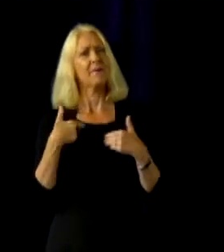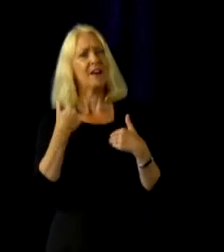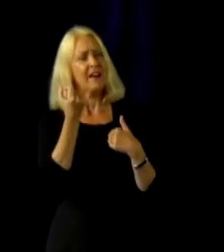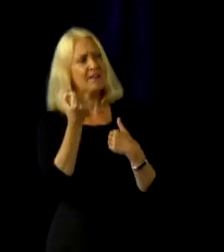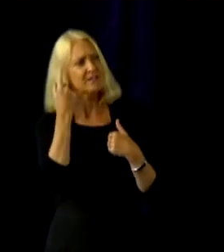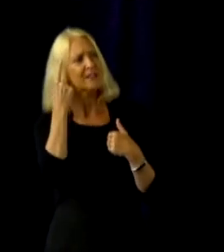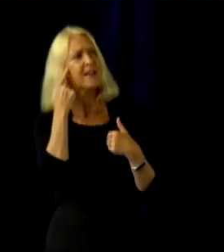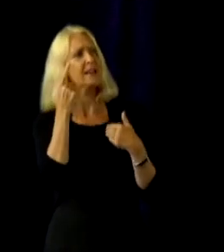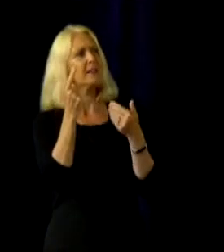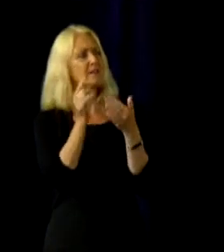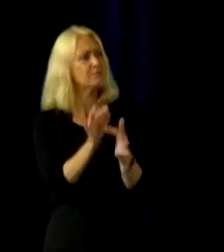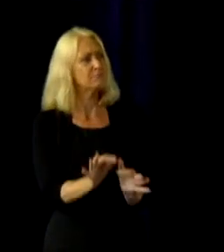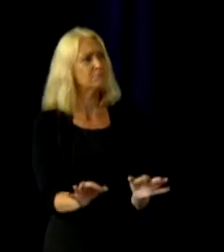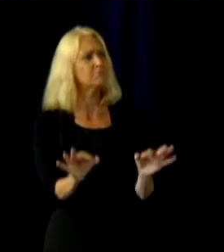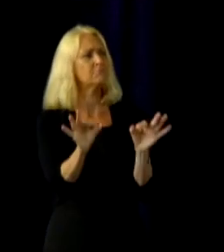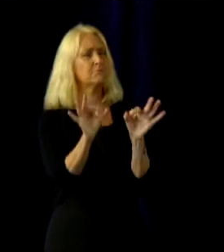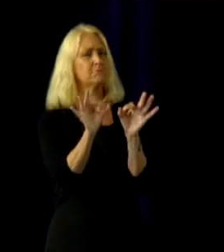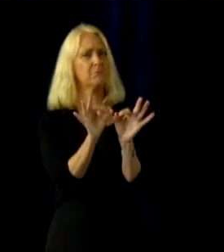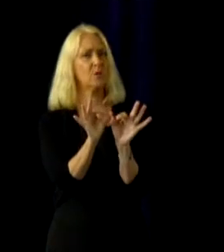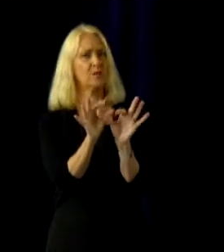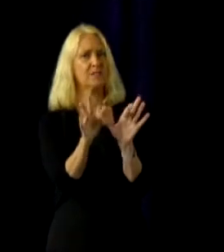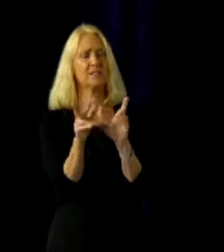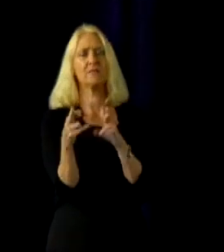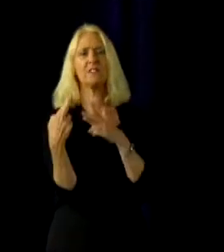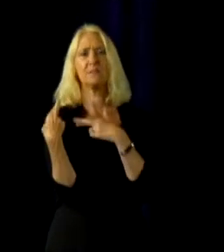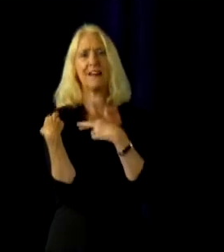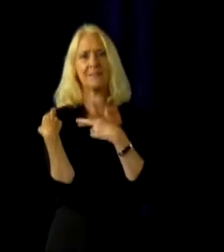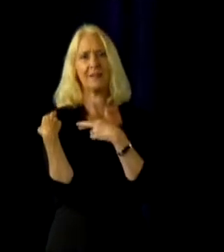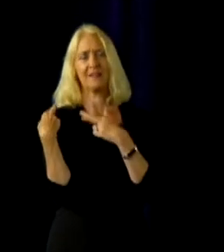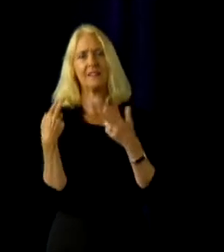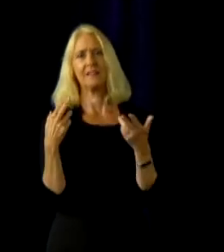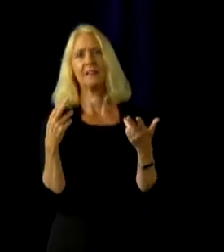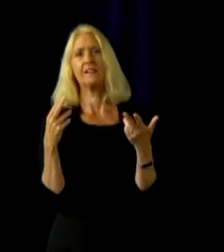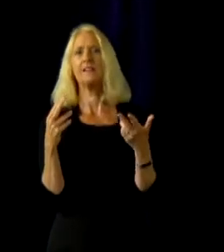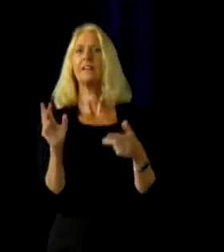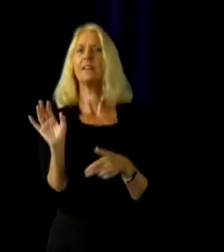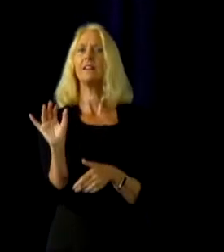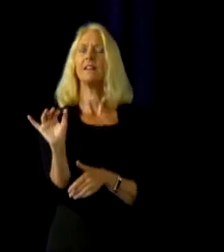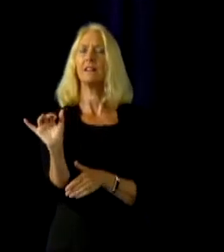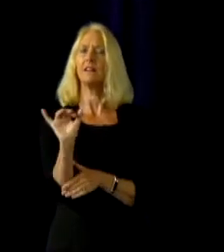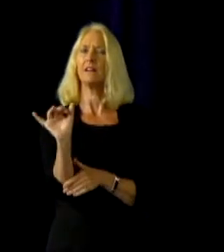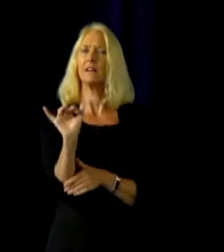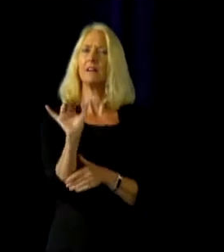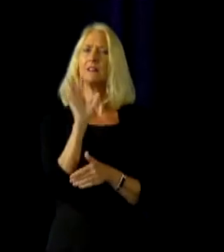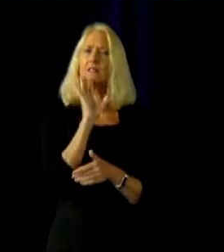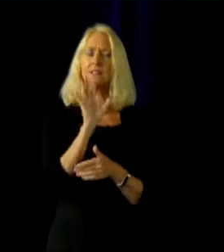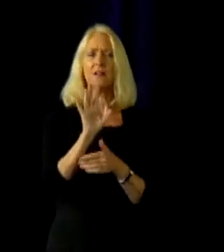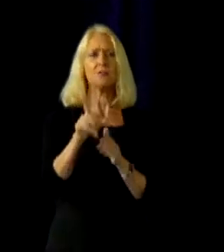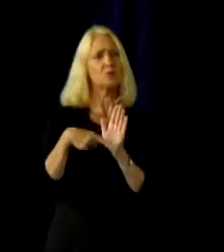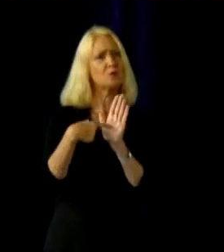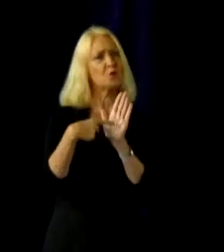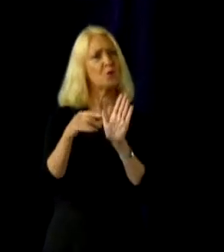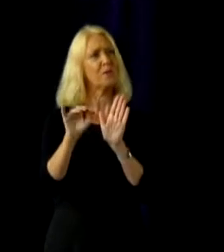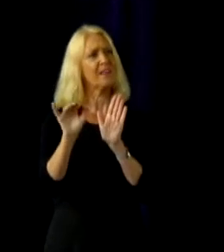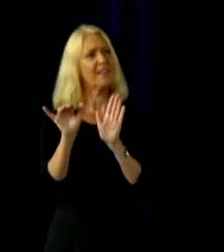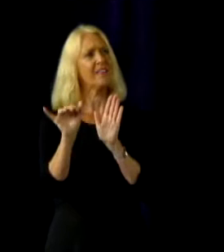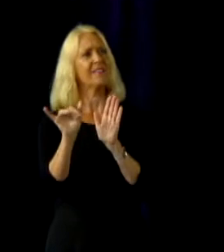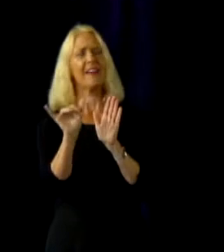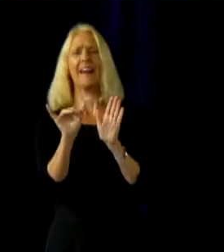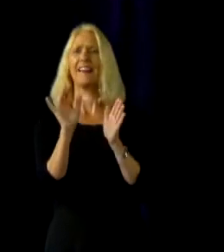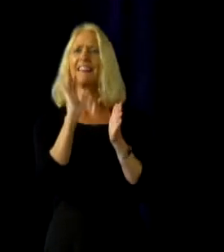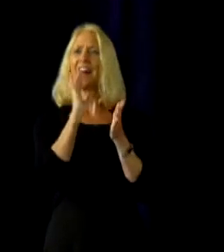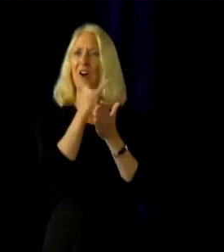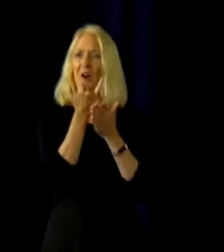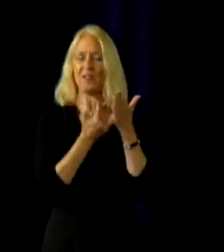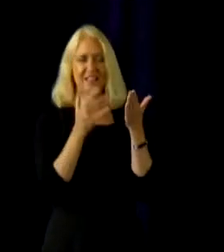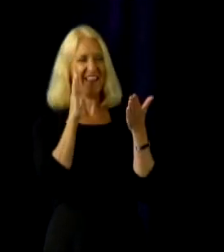value and the importance of responsibility. And also it exposed me to the arts, such as to get an A,